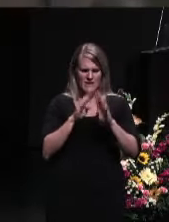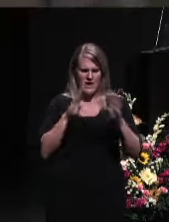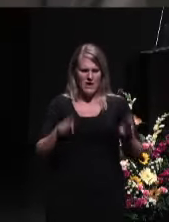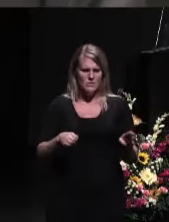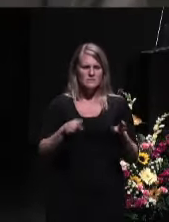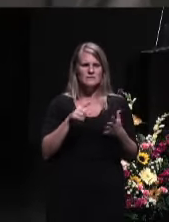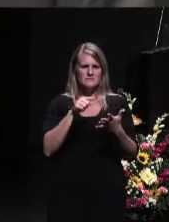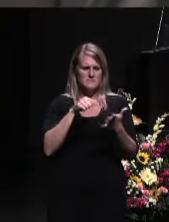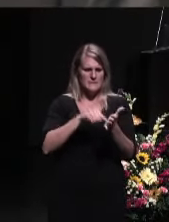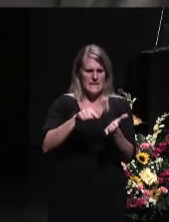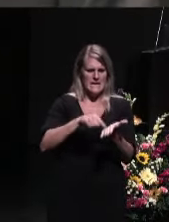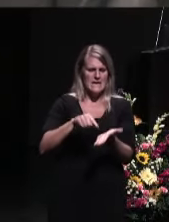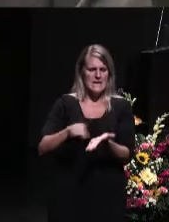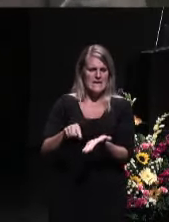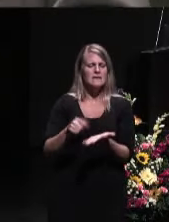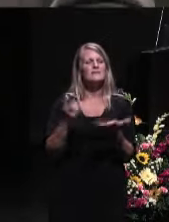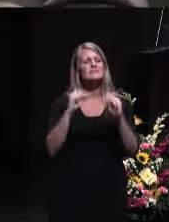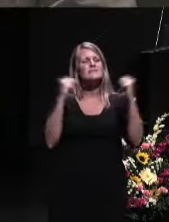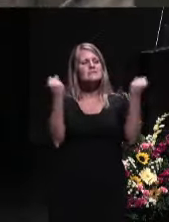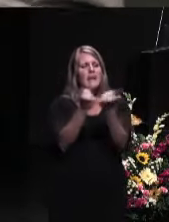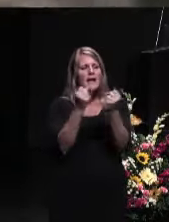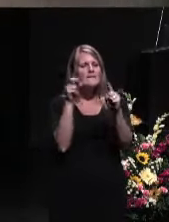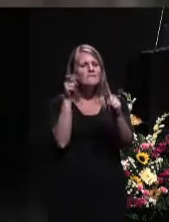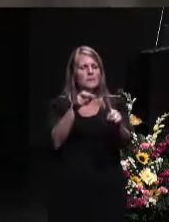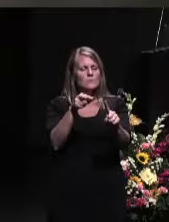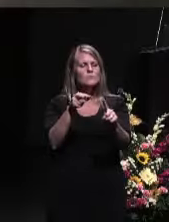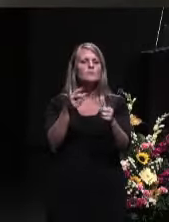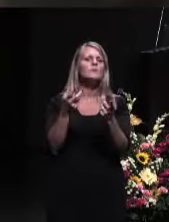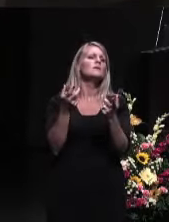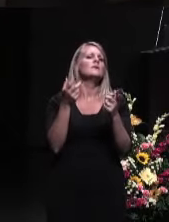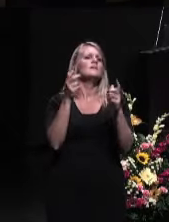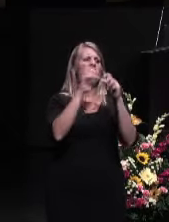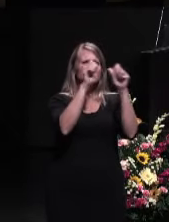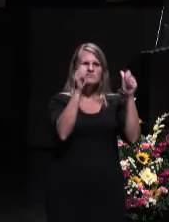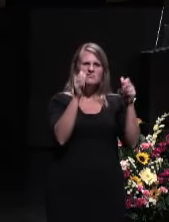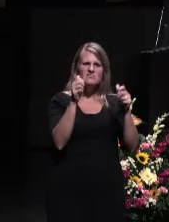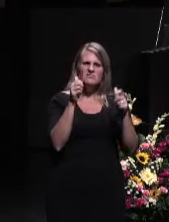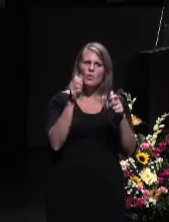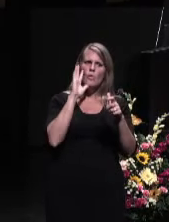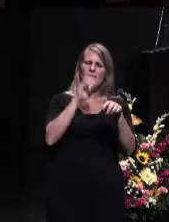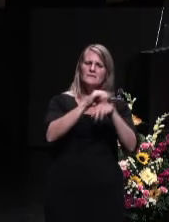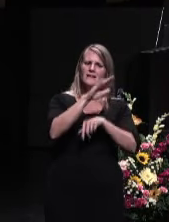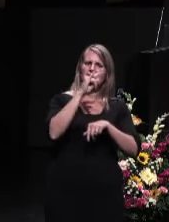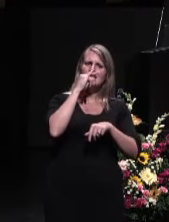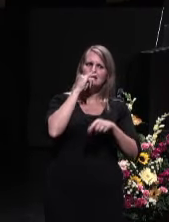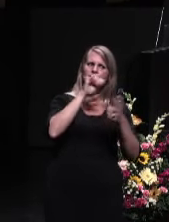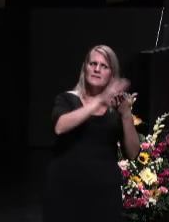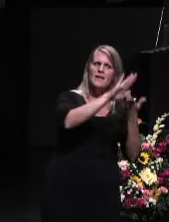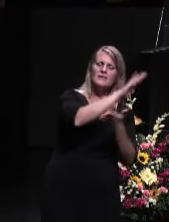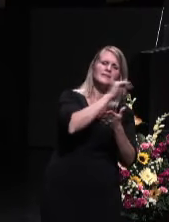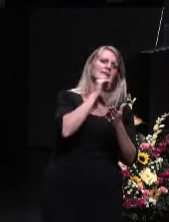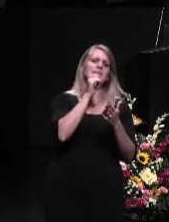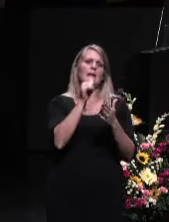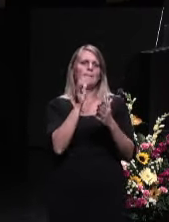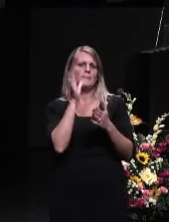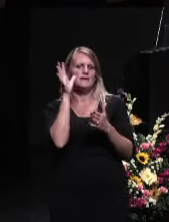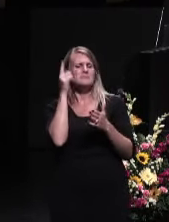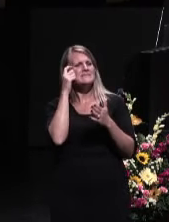So societal views are shaped in part by those factors, but also they include other things. The Pew